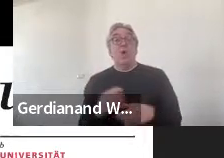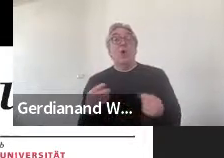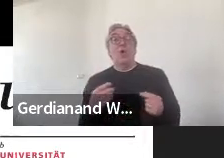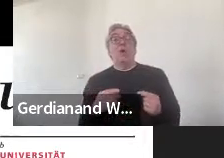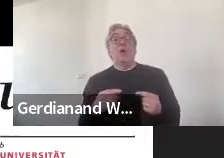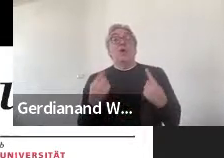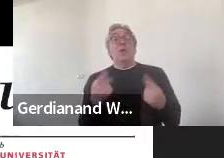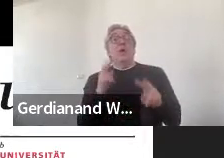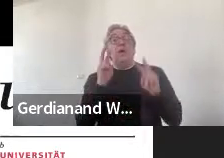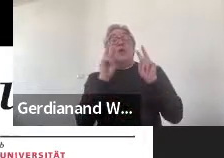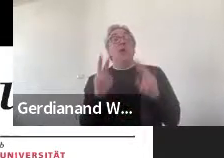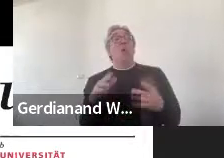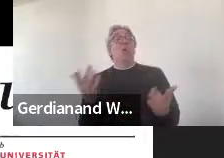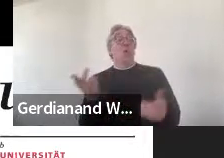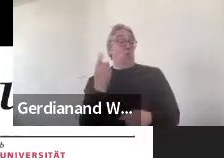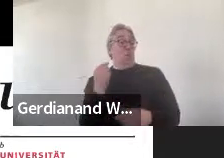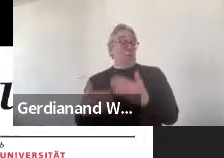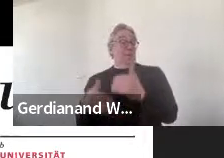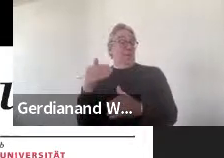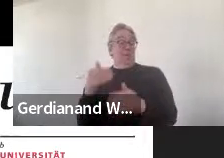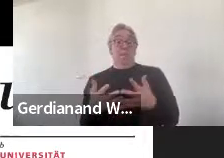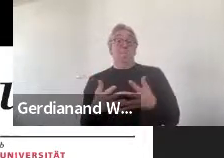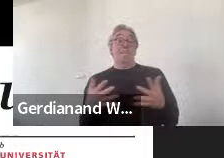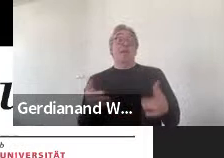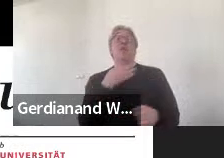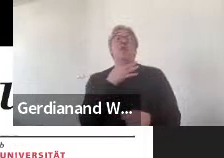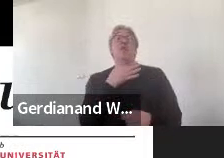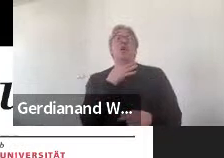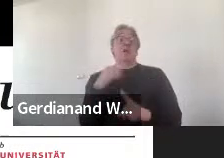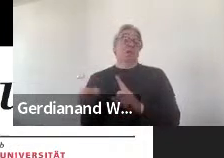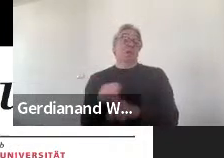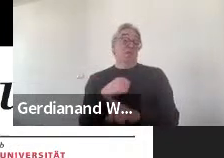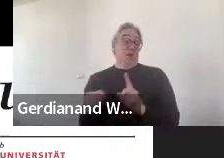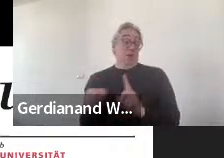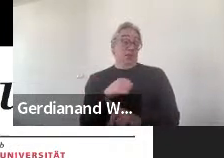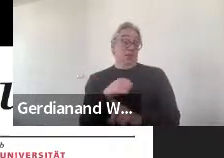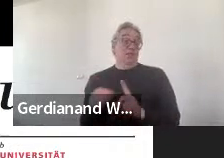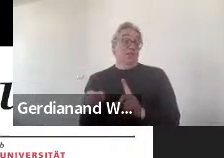disability are at the risk for sexual and gender-based violence.